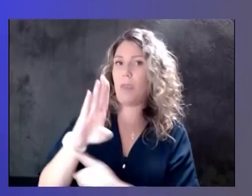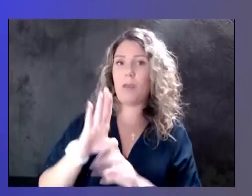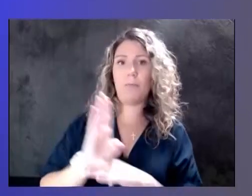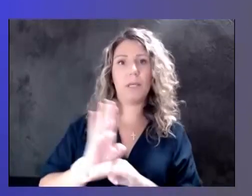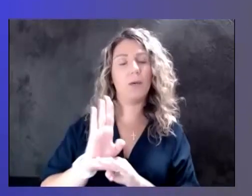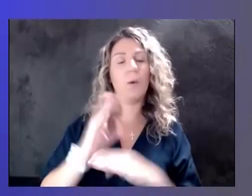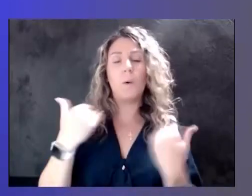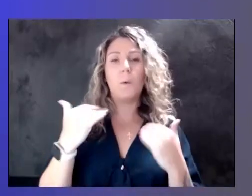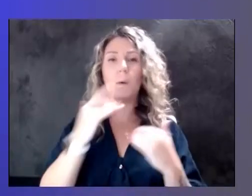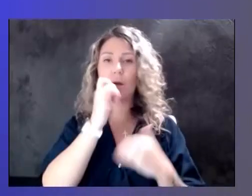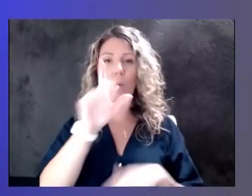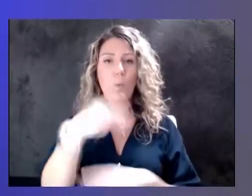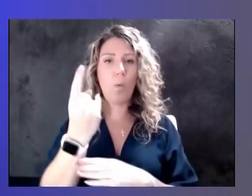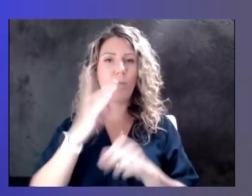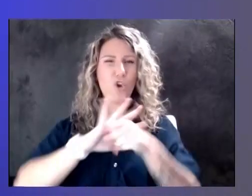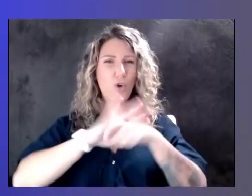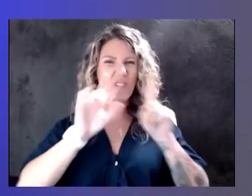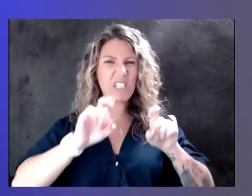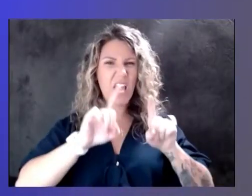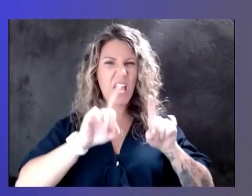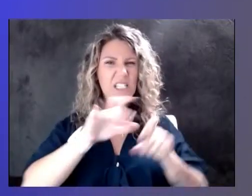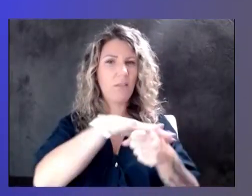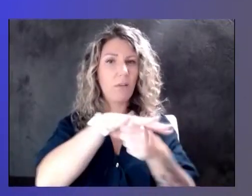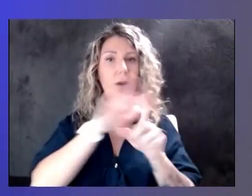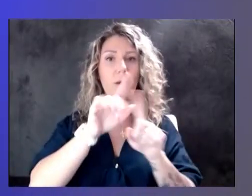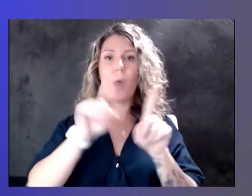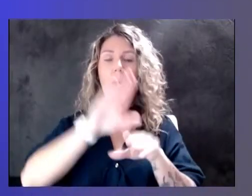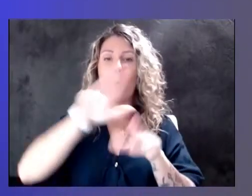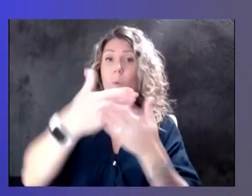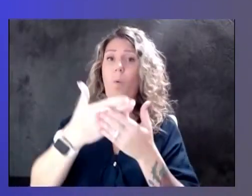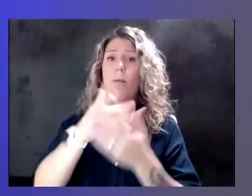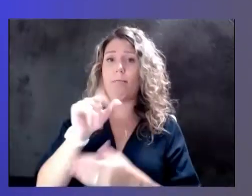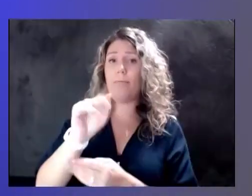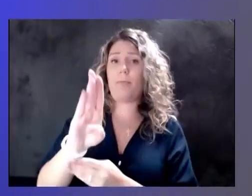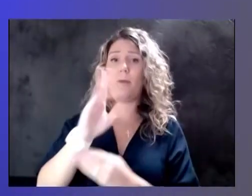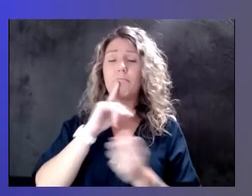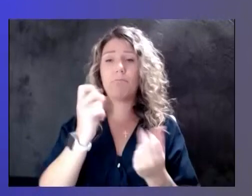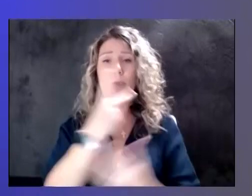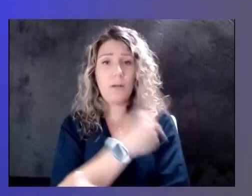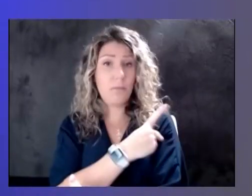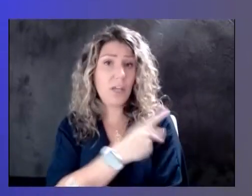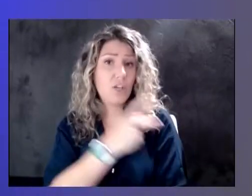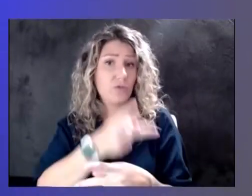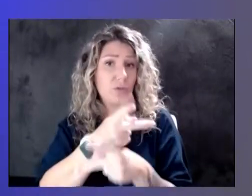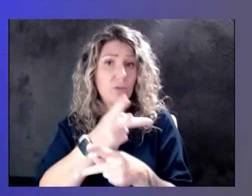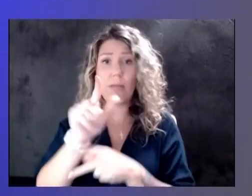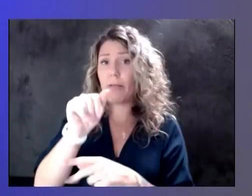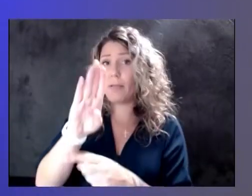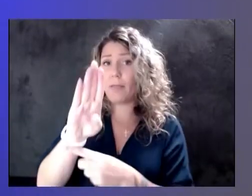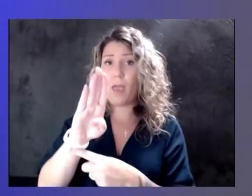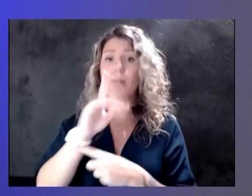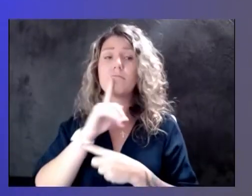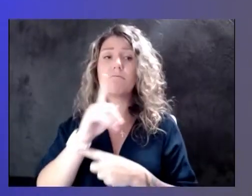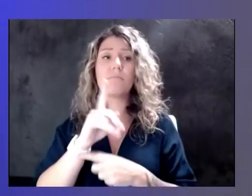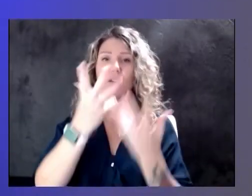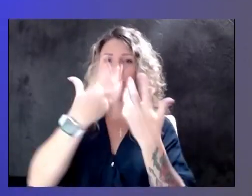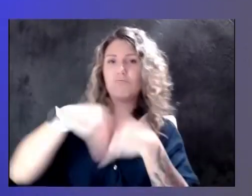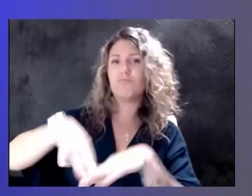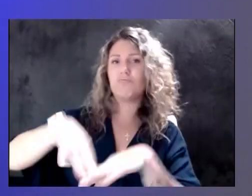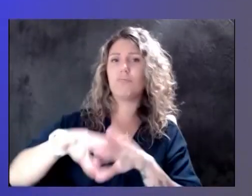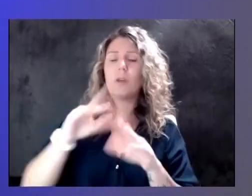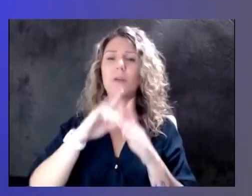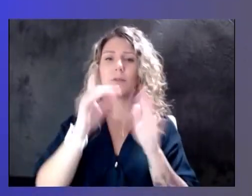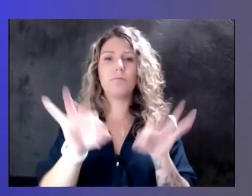testing area, but across all of our laboratories. We have a lot of patients to take care of. The laboratories are integral to that patient